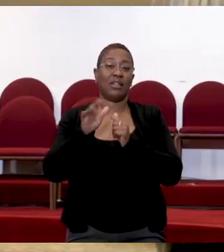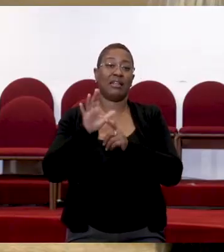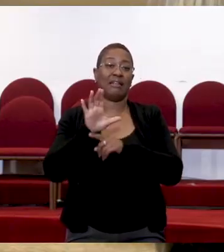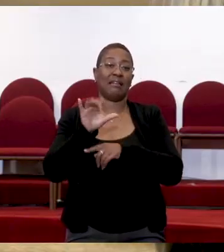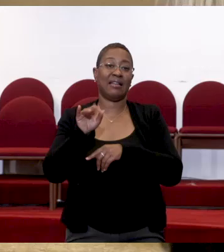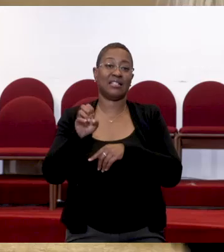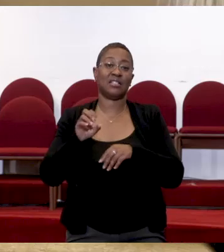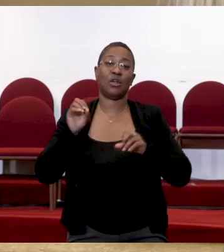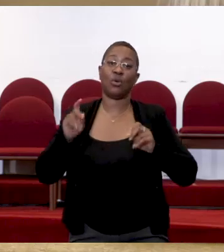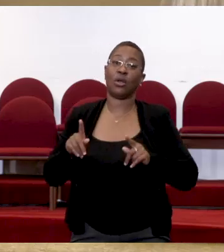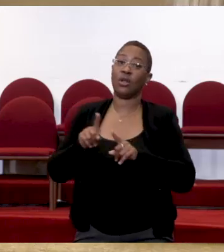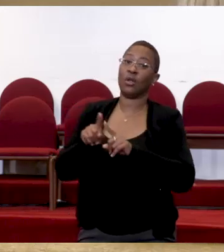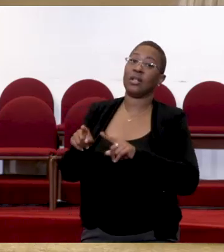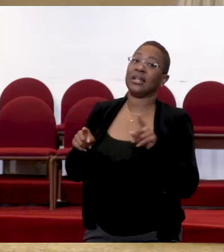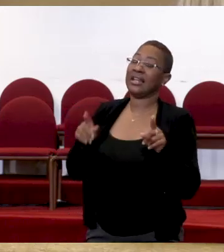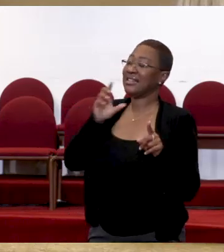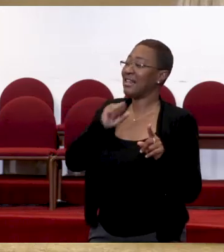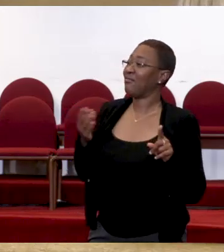filed.